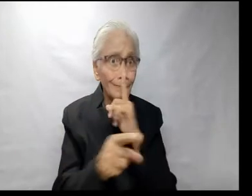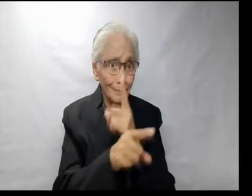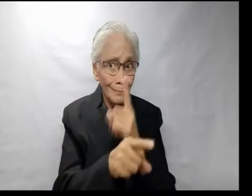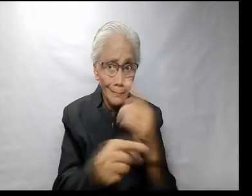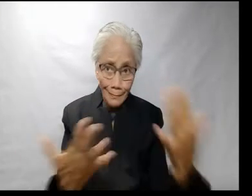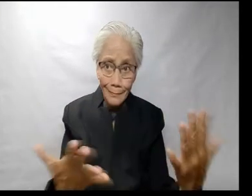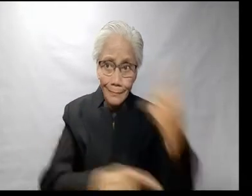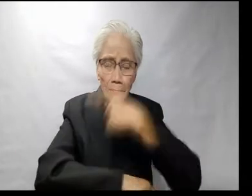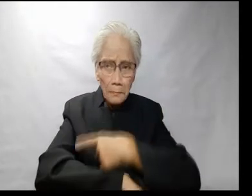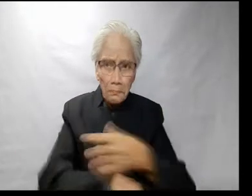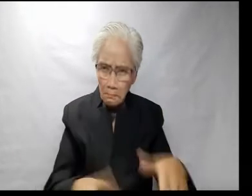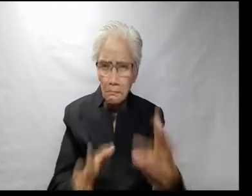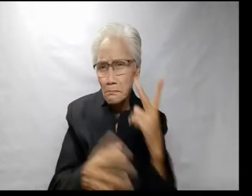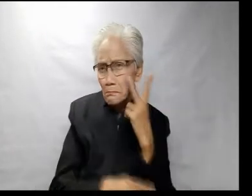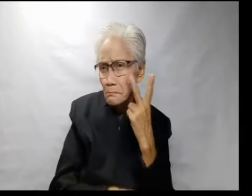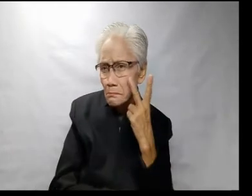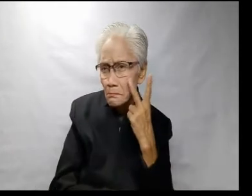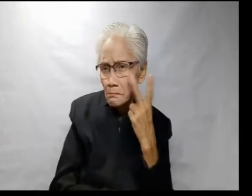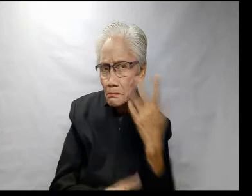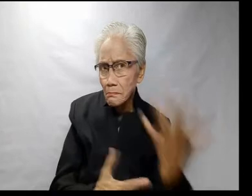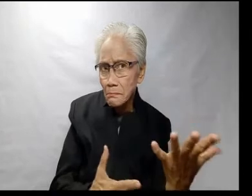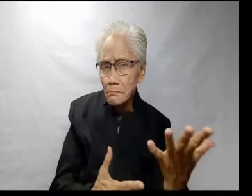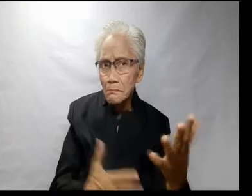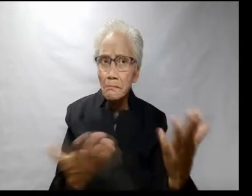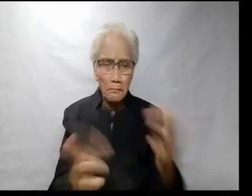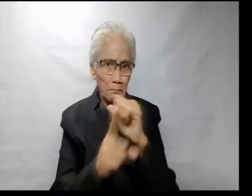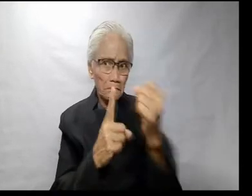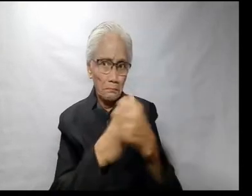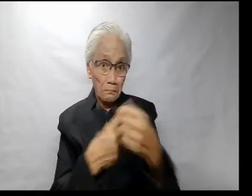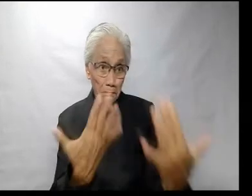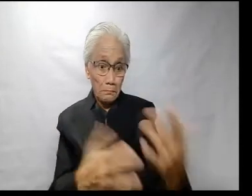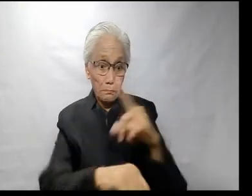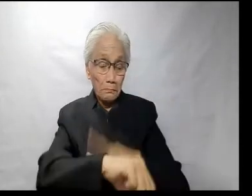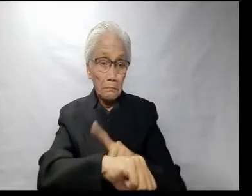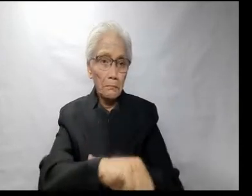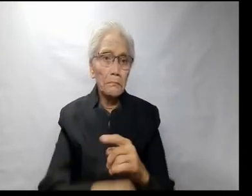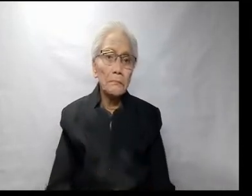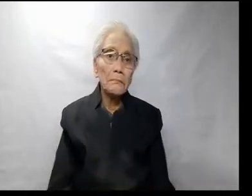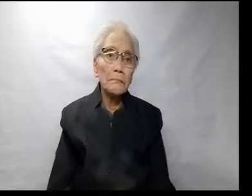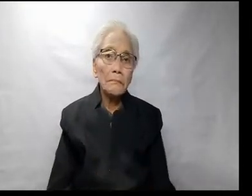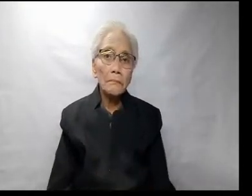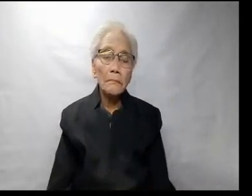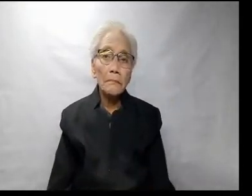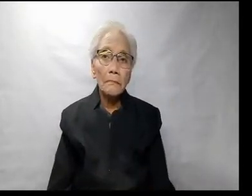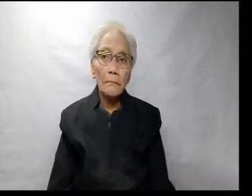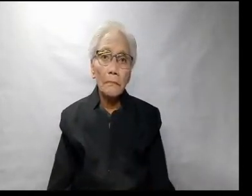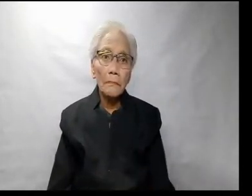today? Let us have a look at the paradoxes of our time.